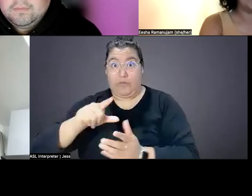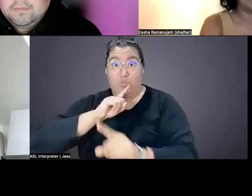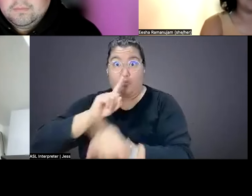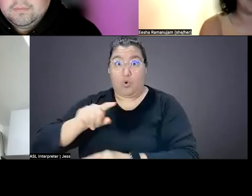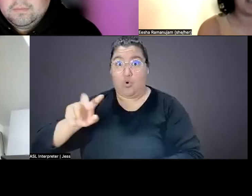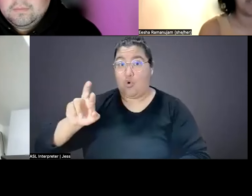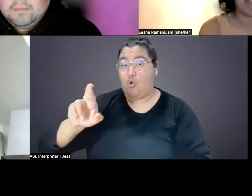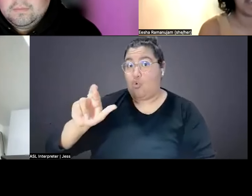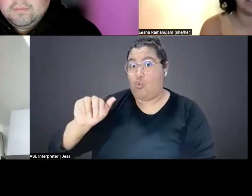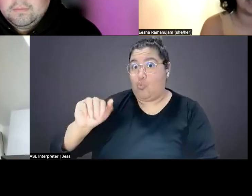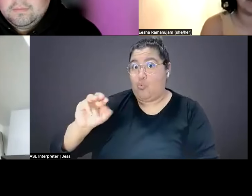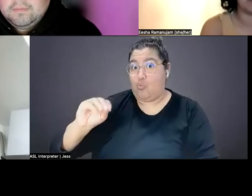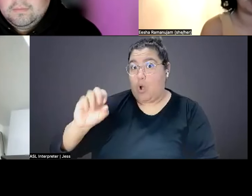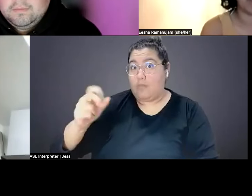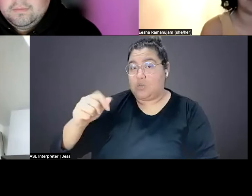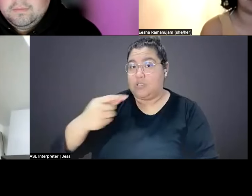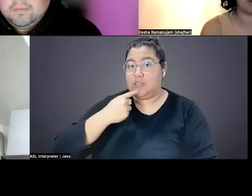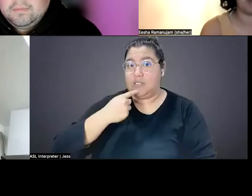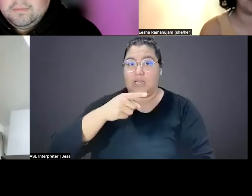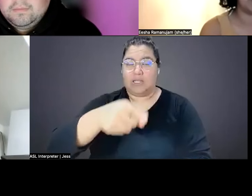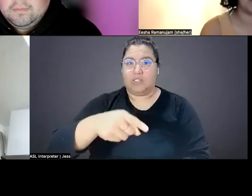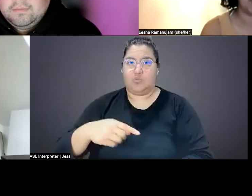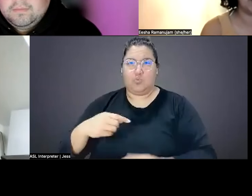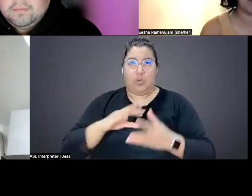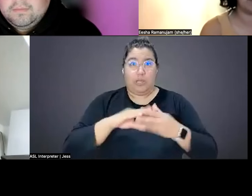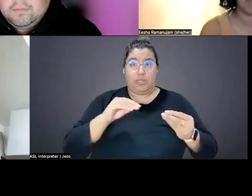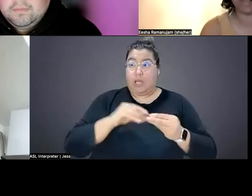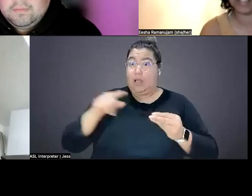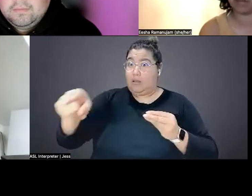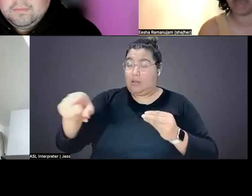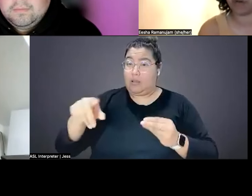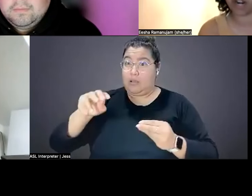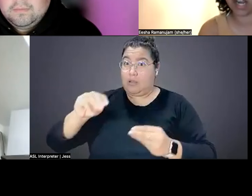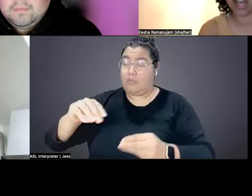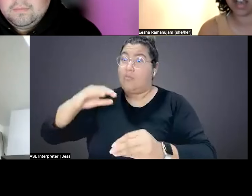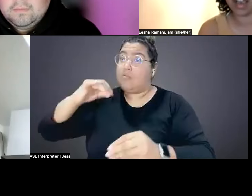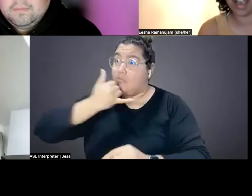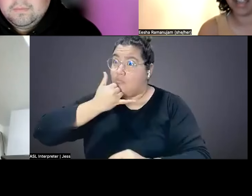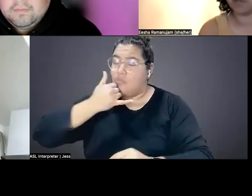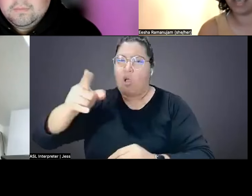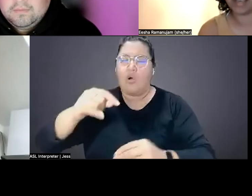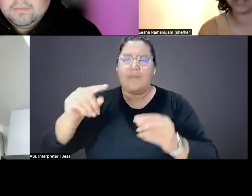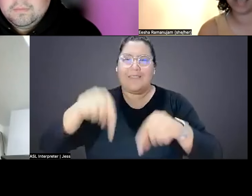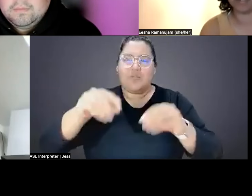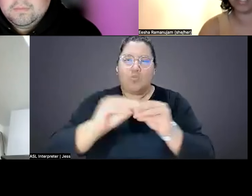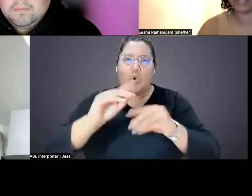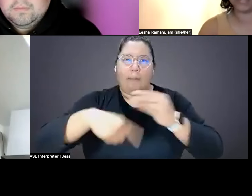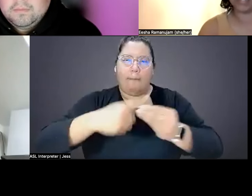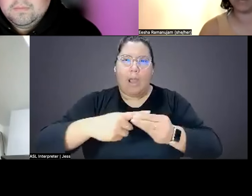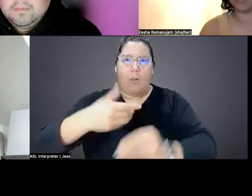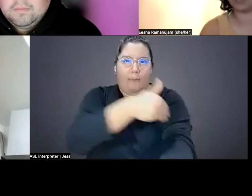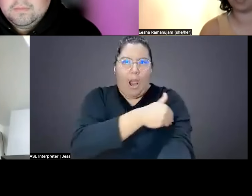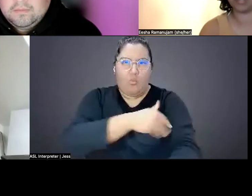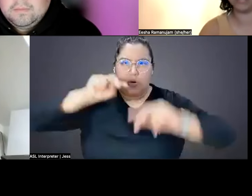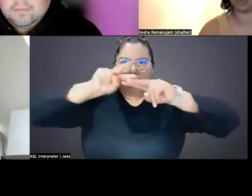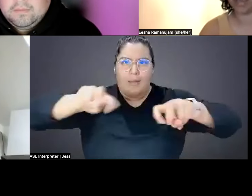how debunking Copaganda is not about the quest for objectivity, it's about analyzing power. And to me, that's everything that's exciting